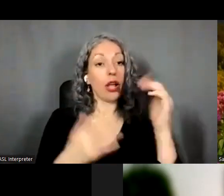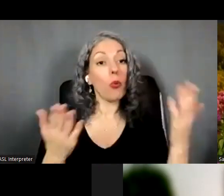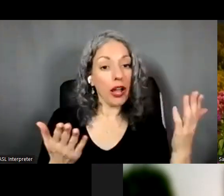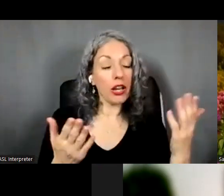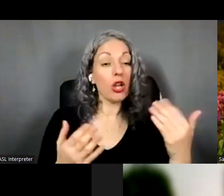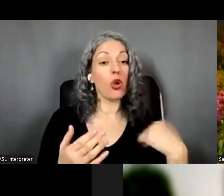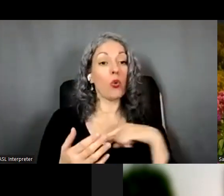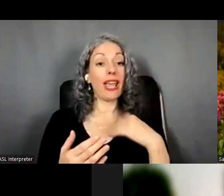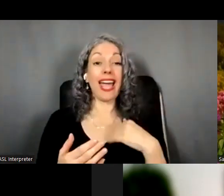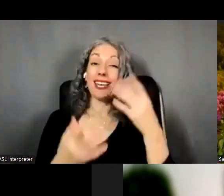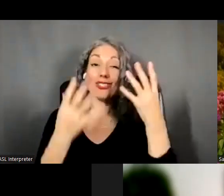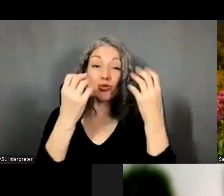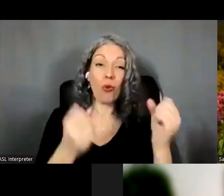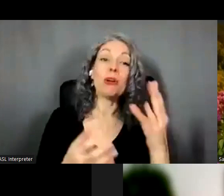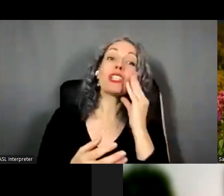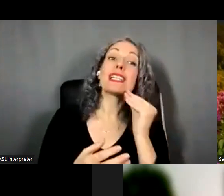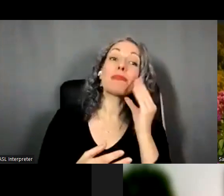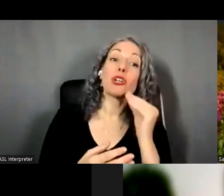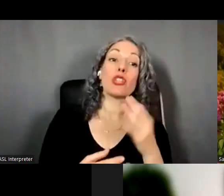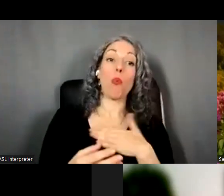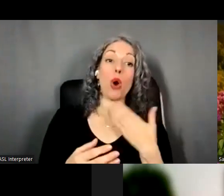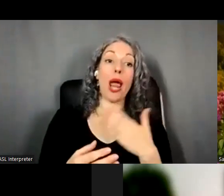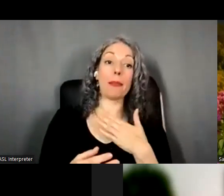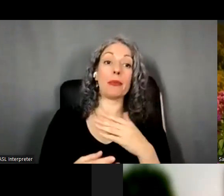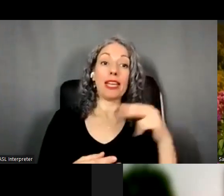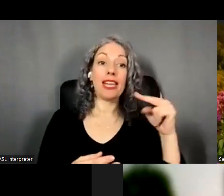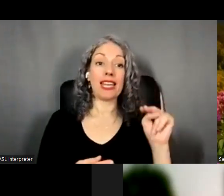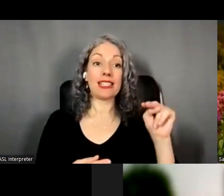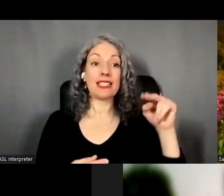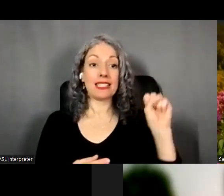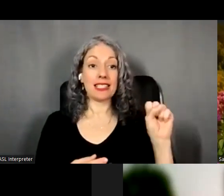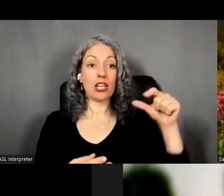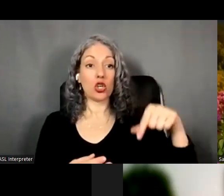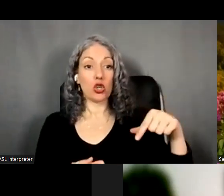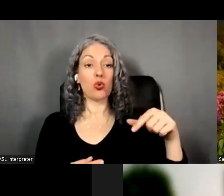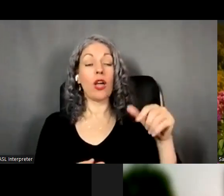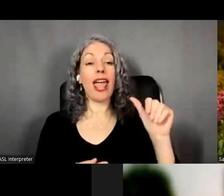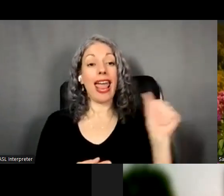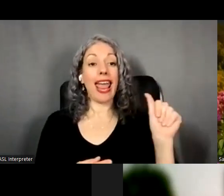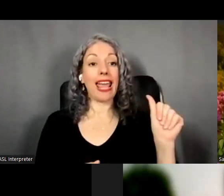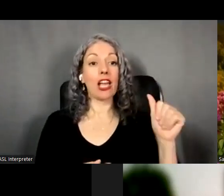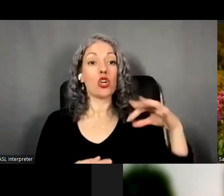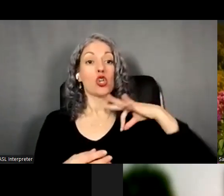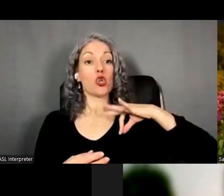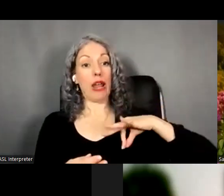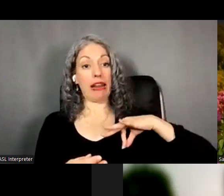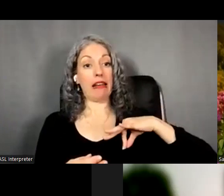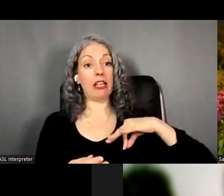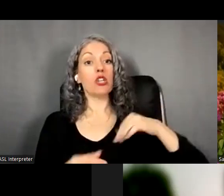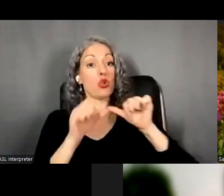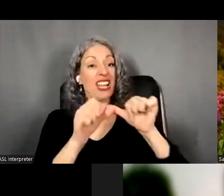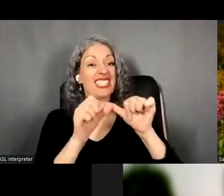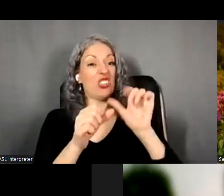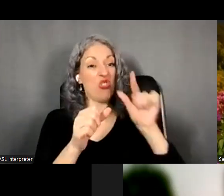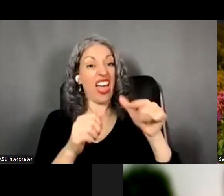experience in this space and are fortunate to be NCQA accredited. And so to maintain that accreditation, to maintain those standards